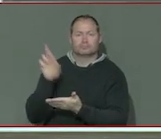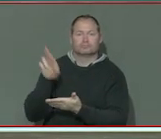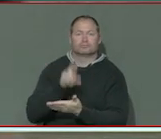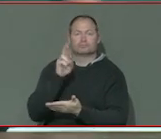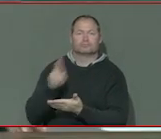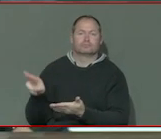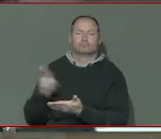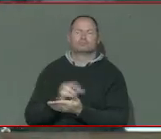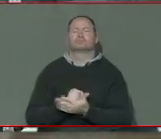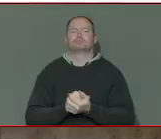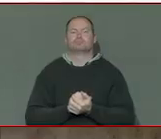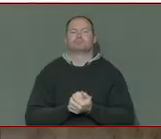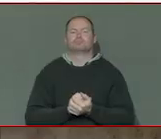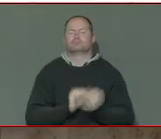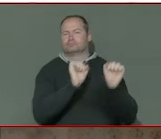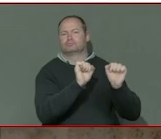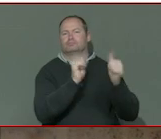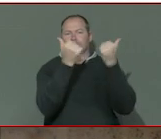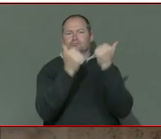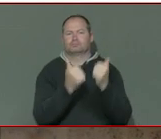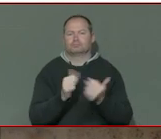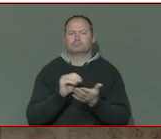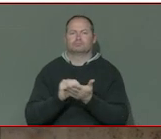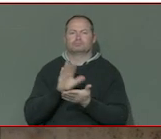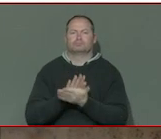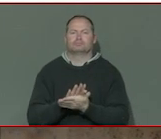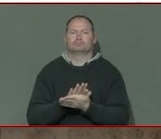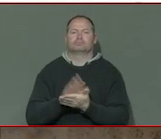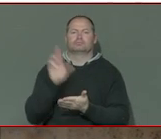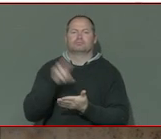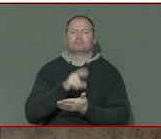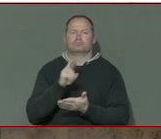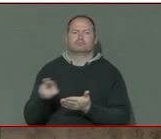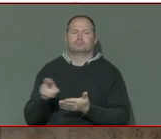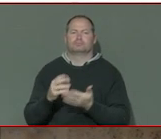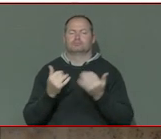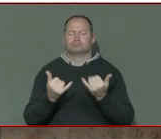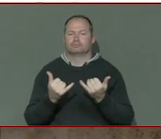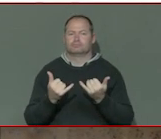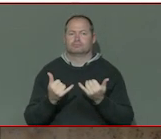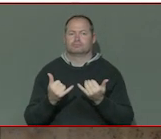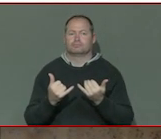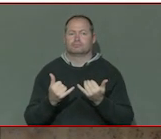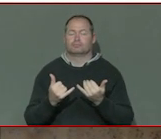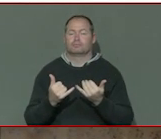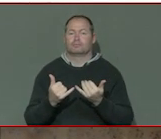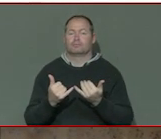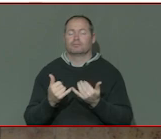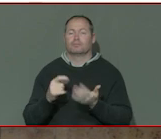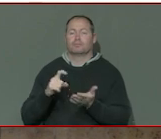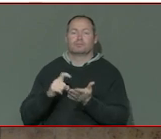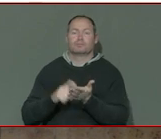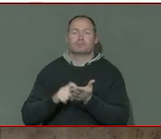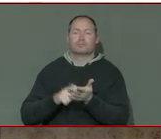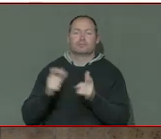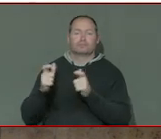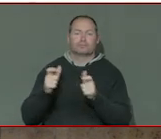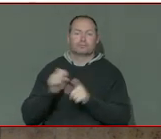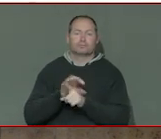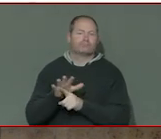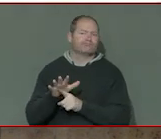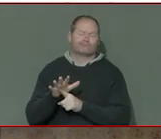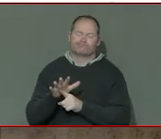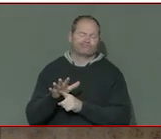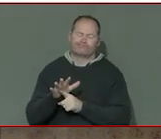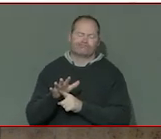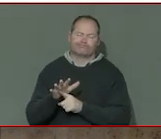So one returned, but I recorded in that one. It will have no influence on my debtors control. It will be only